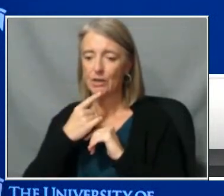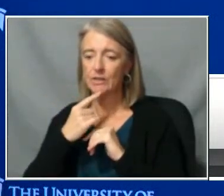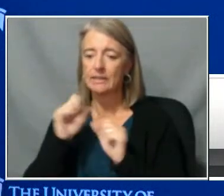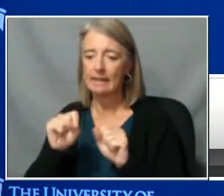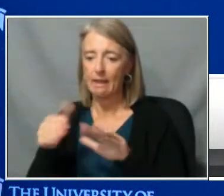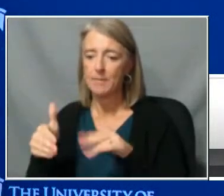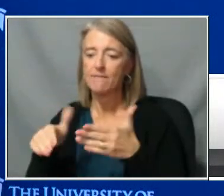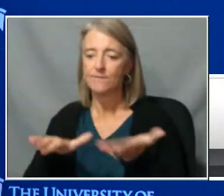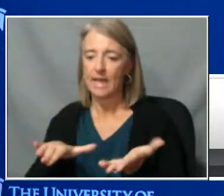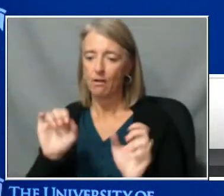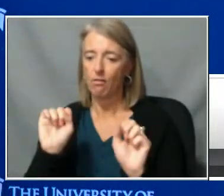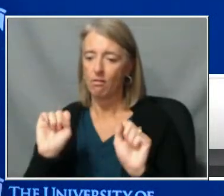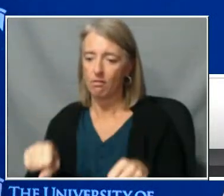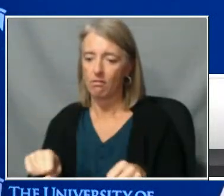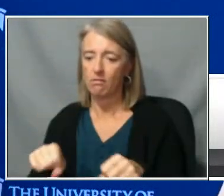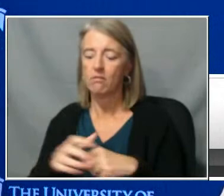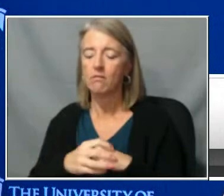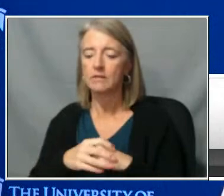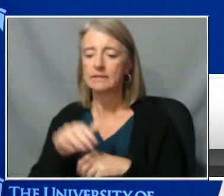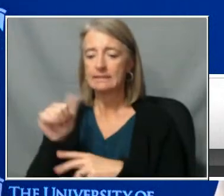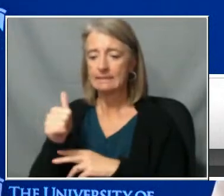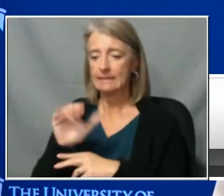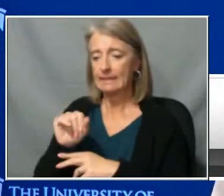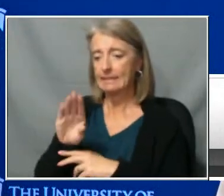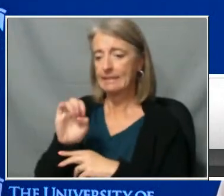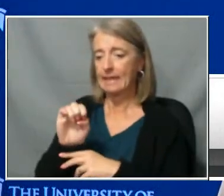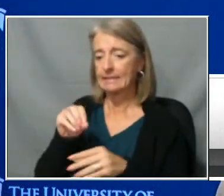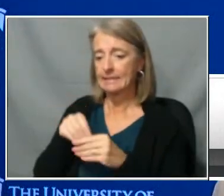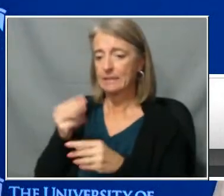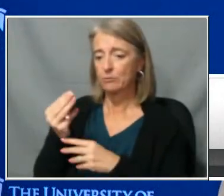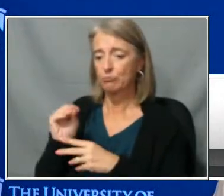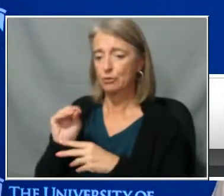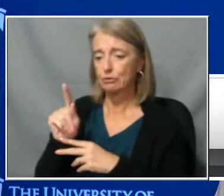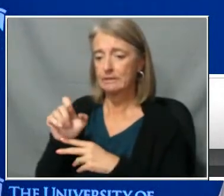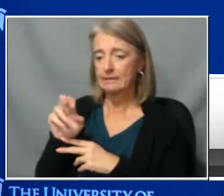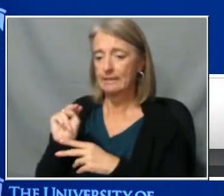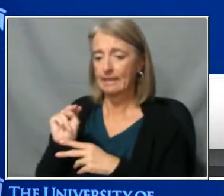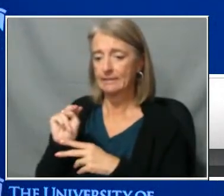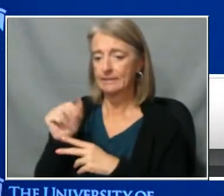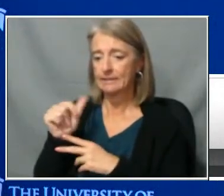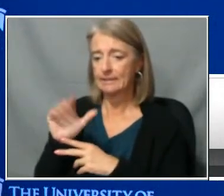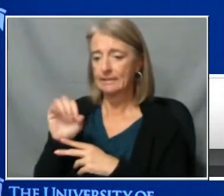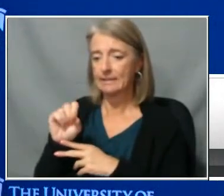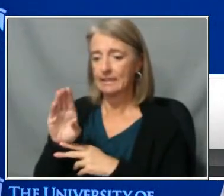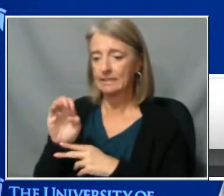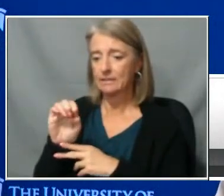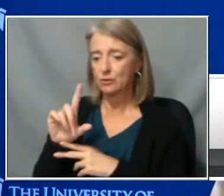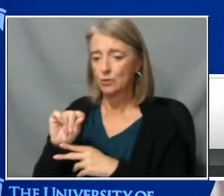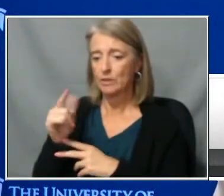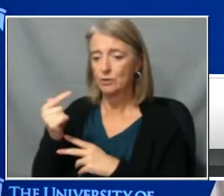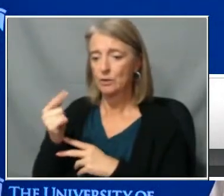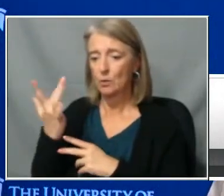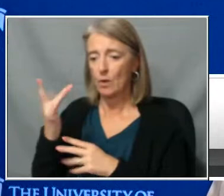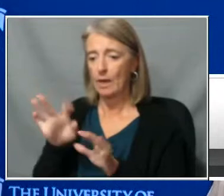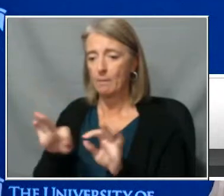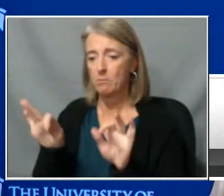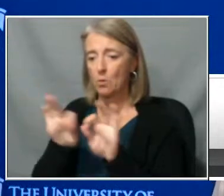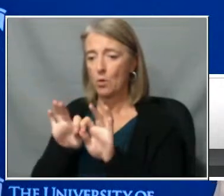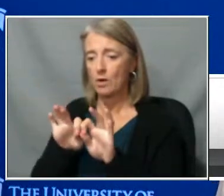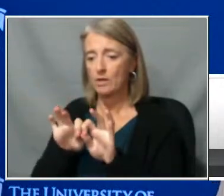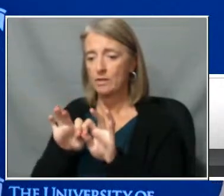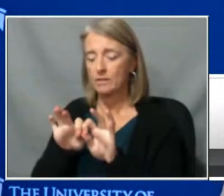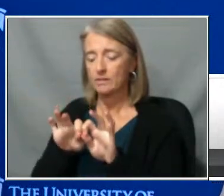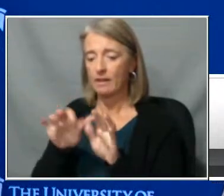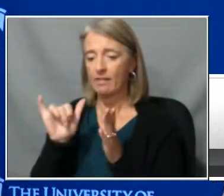well. And there were 10 cases both in Missouri and in Kansas in 2021. Why is this important? Because neuroinvasive